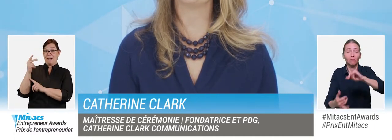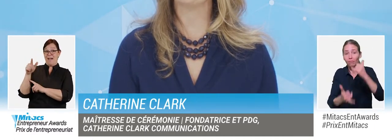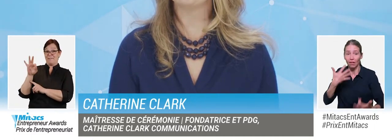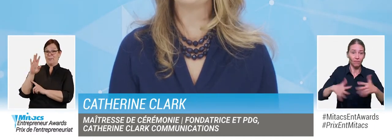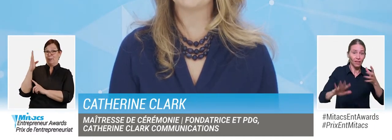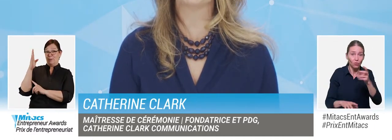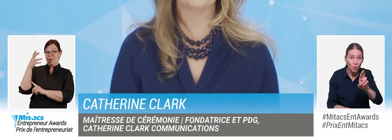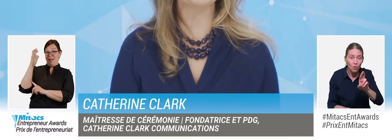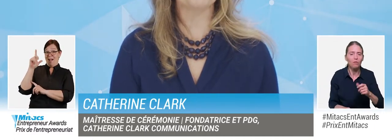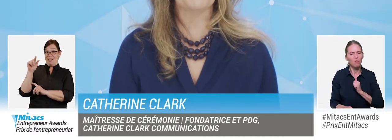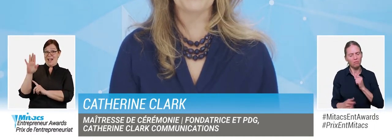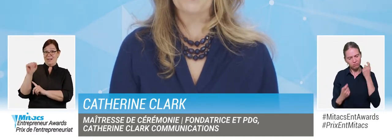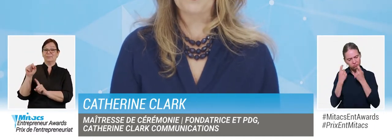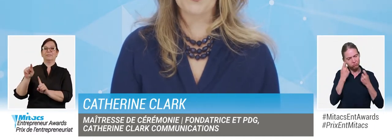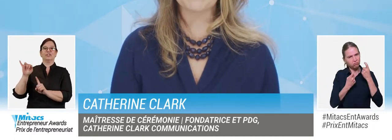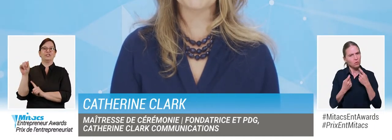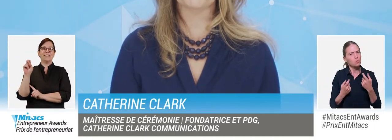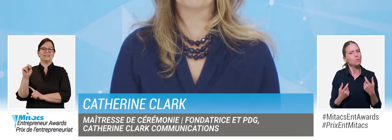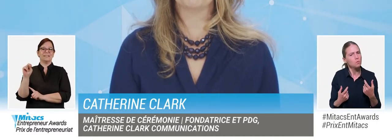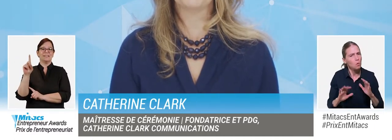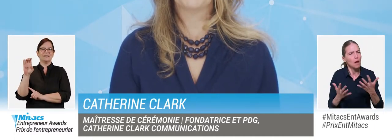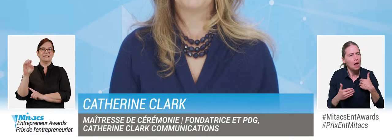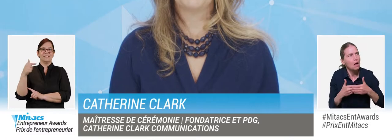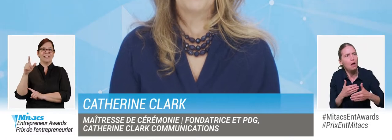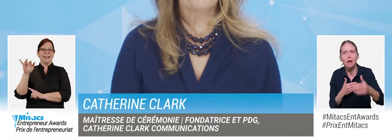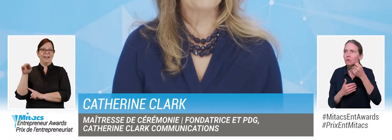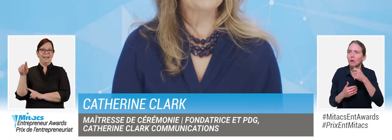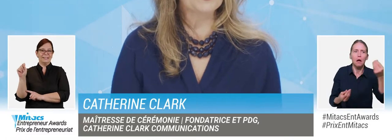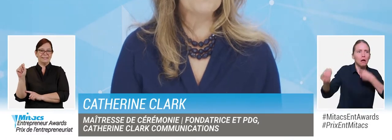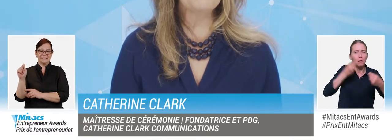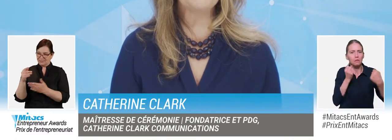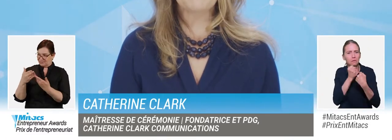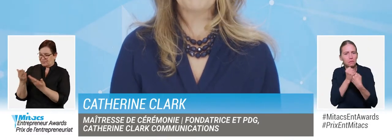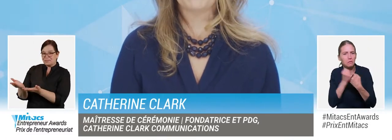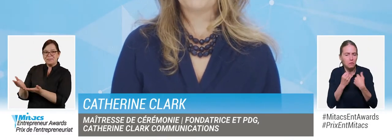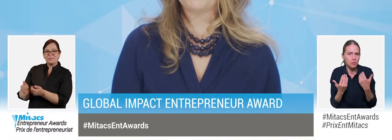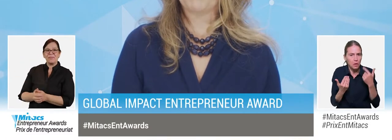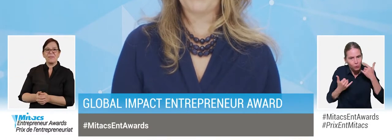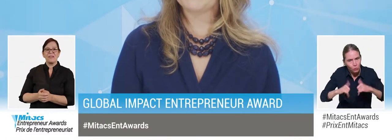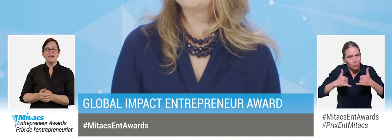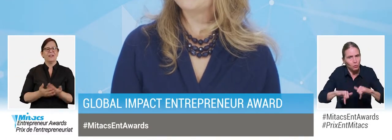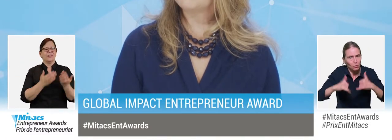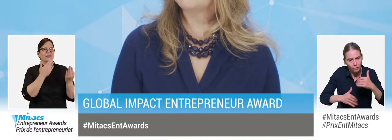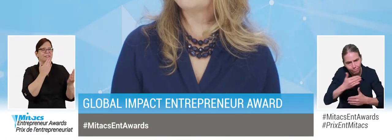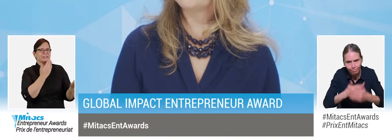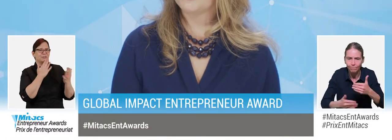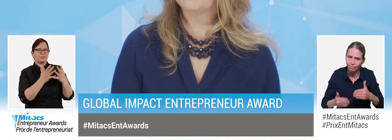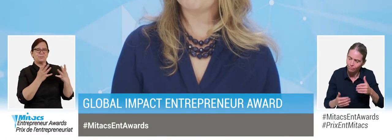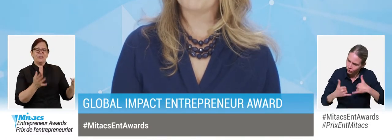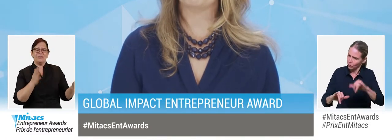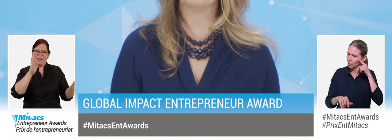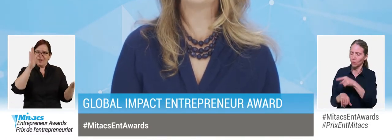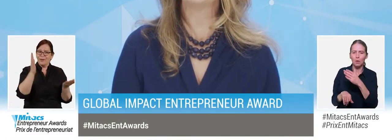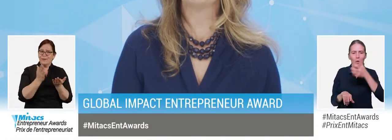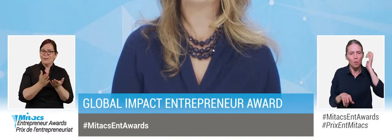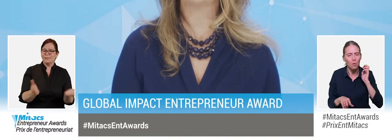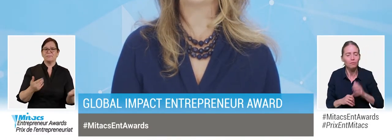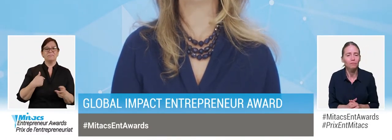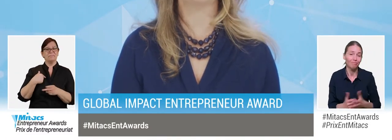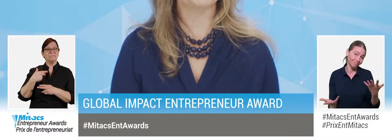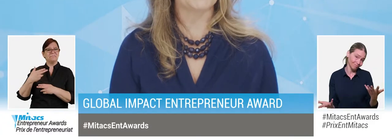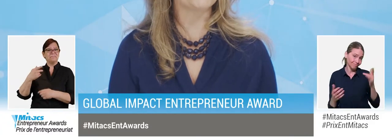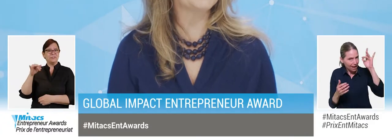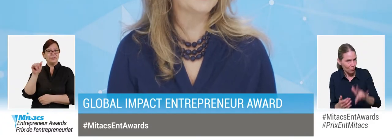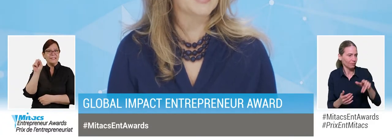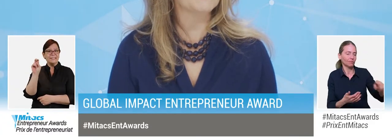the first of our Mitacs Entrepreneur Awards. The Global Impact Entrepreneur is given to the startup that best